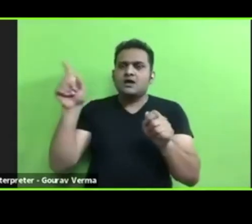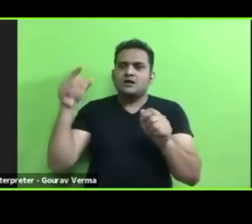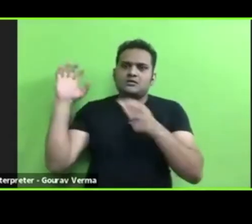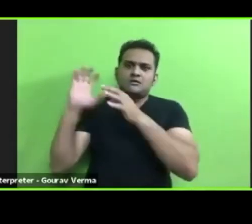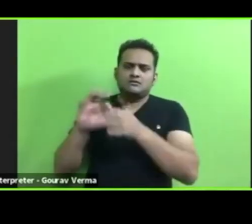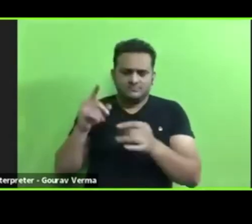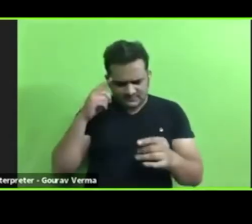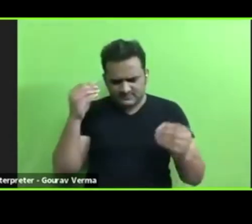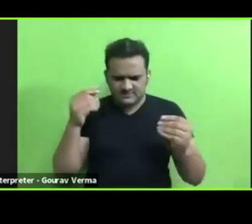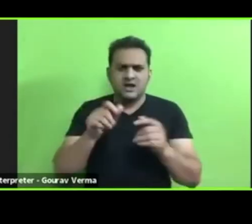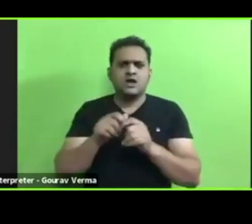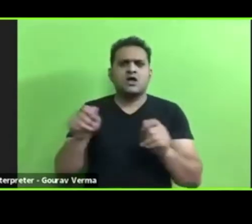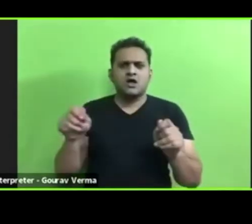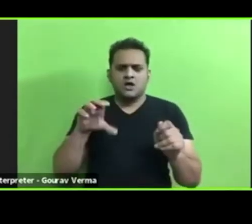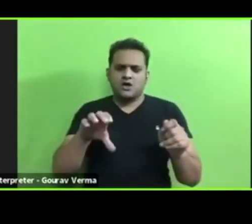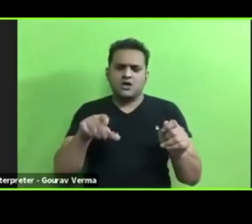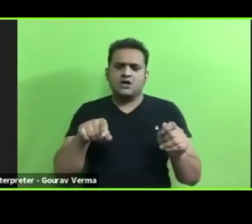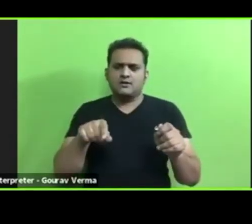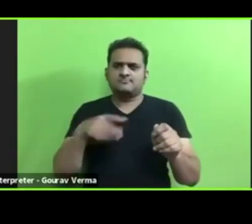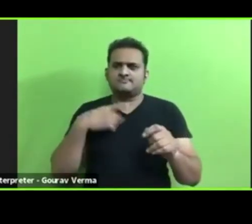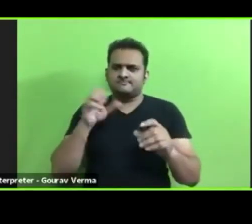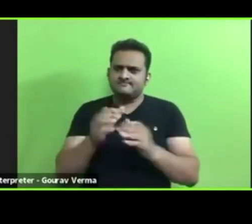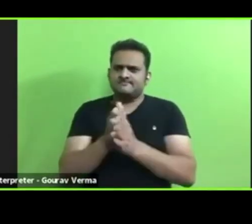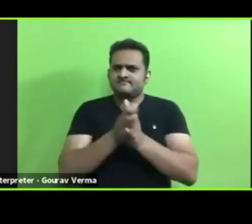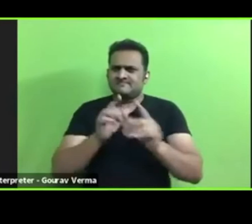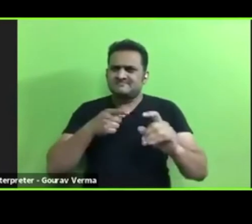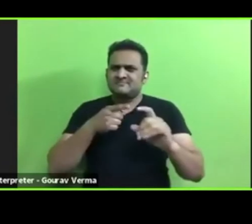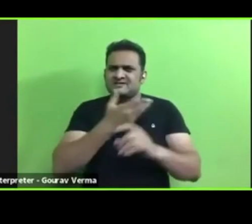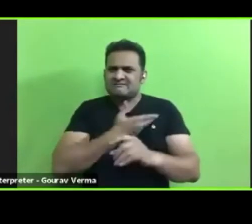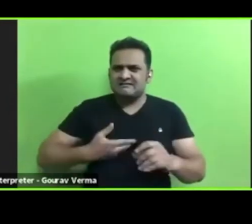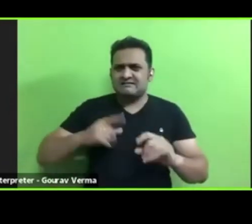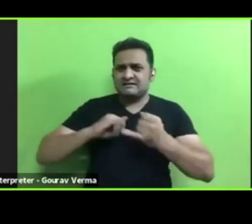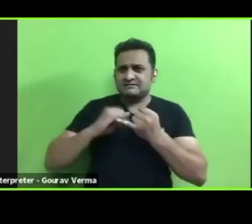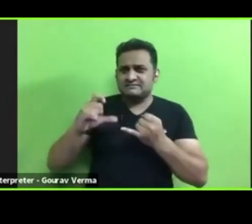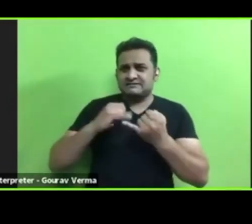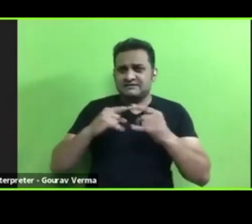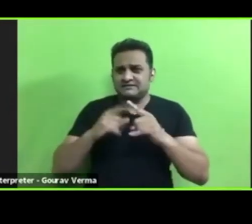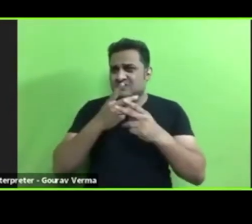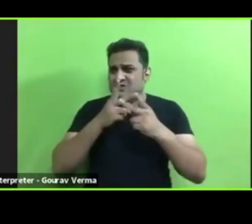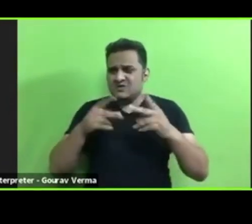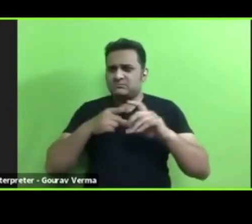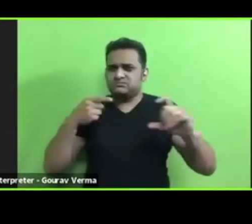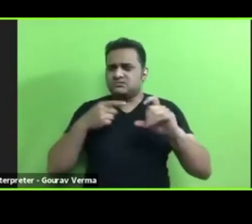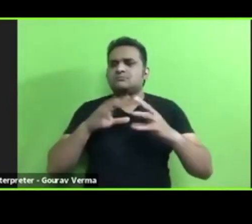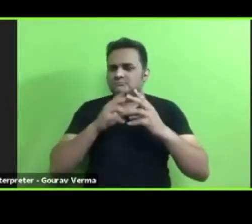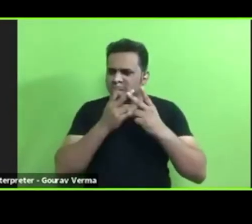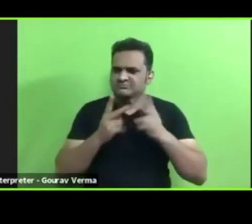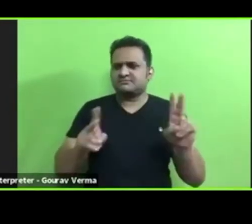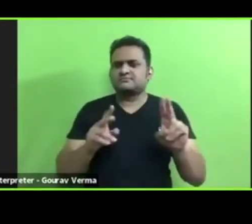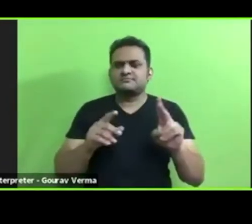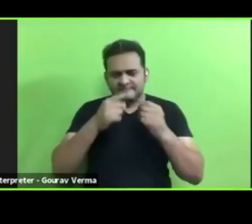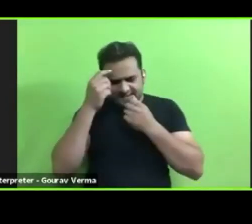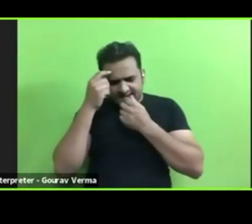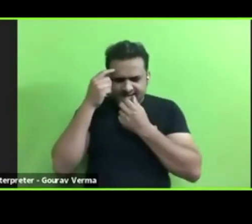to utilize that space to advocate for anti-caste movements so that they can have adequate space to express